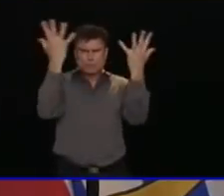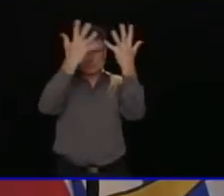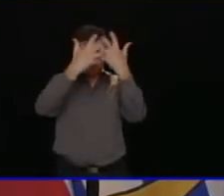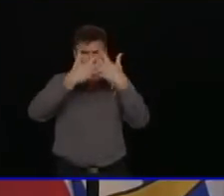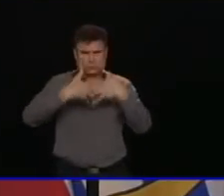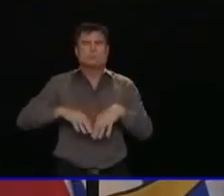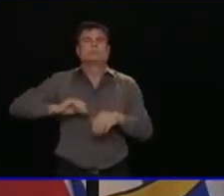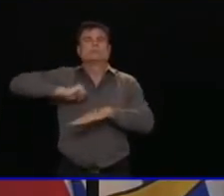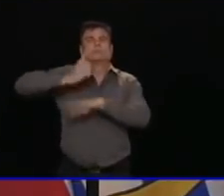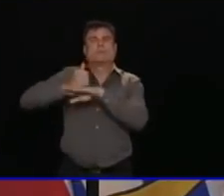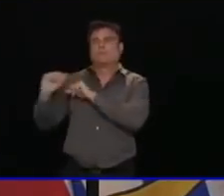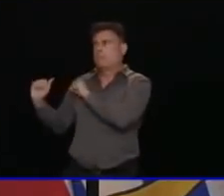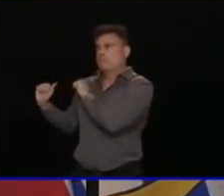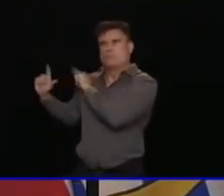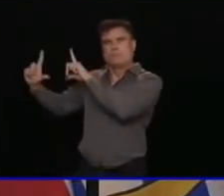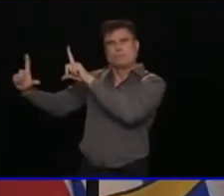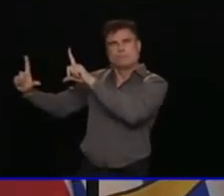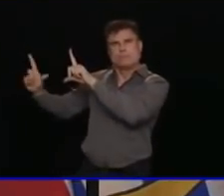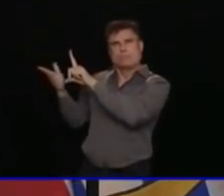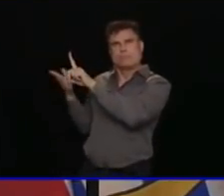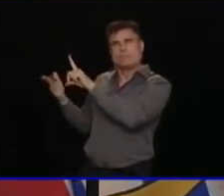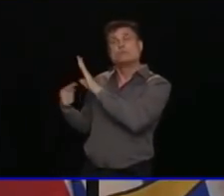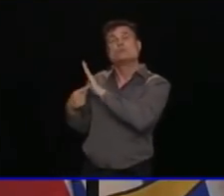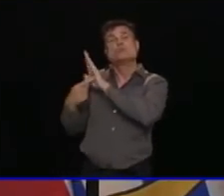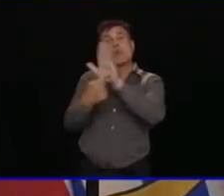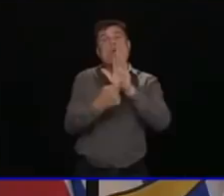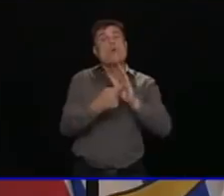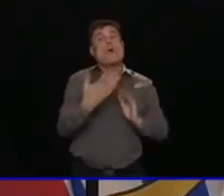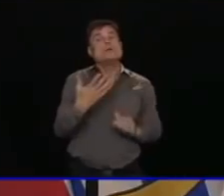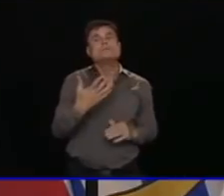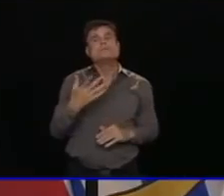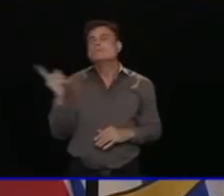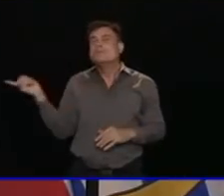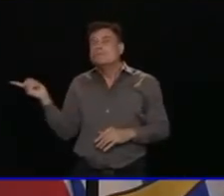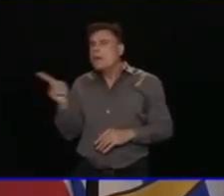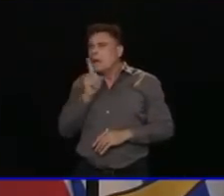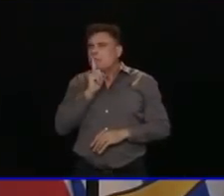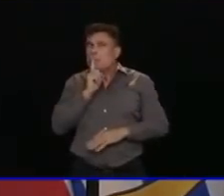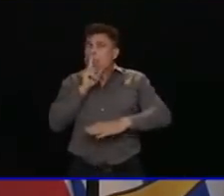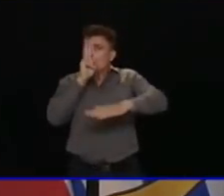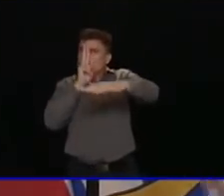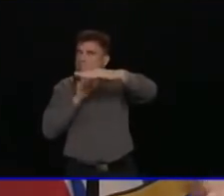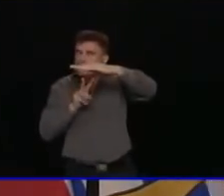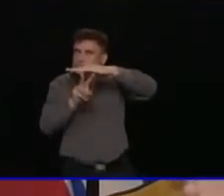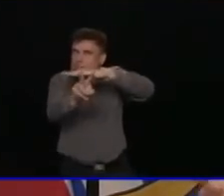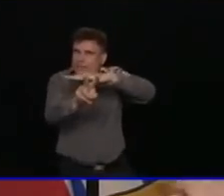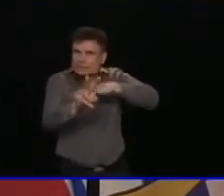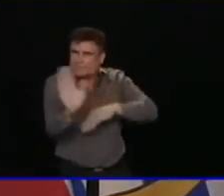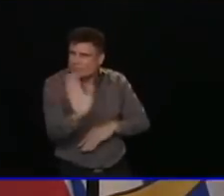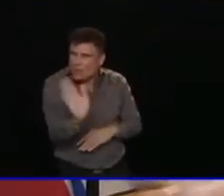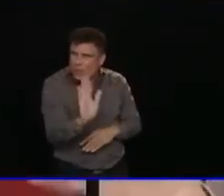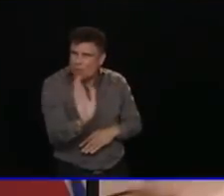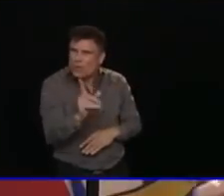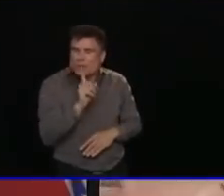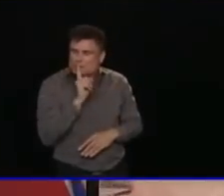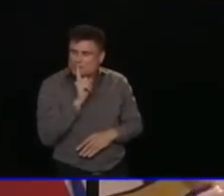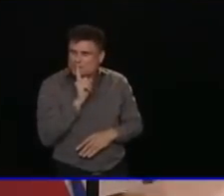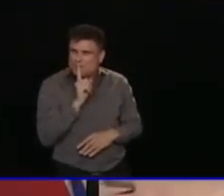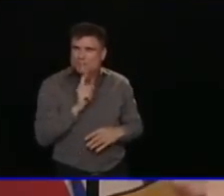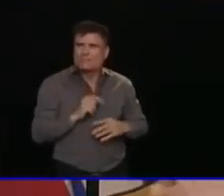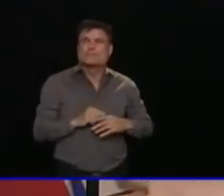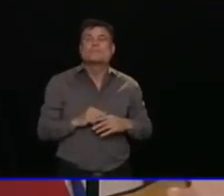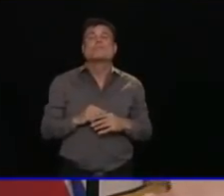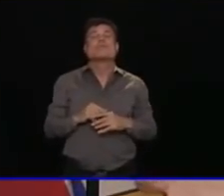very small numbers of cases, and we have small numbers of people in hospital. So that means the numbers are quite unstable. It means there's a